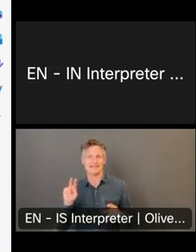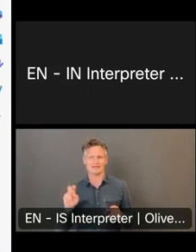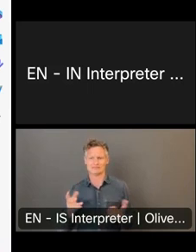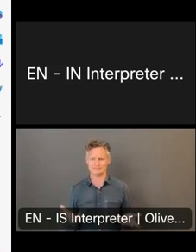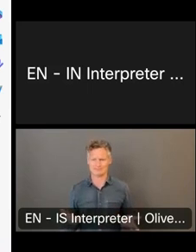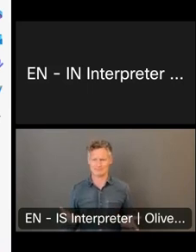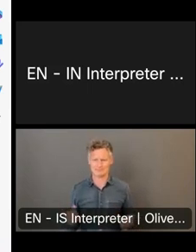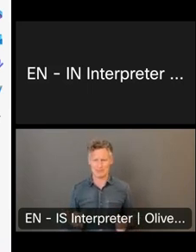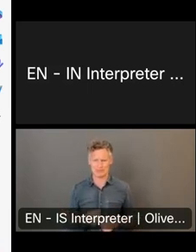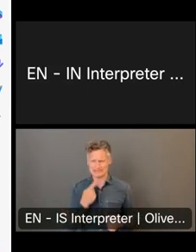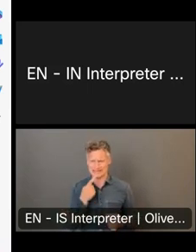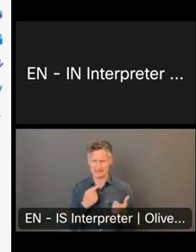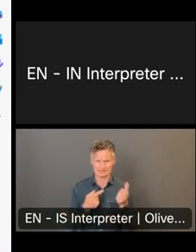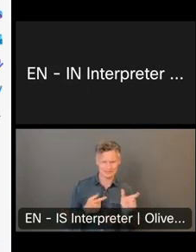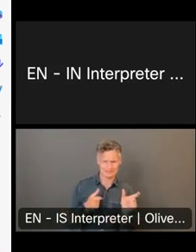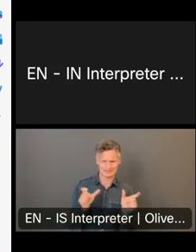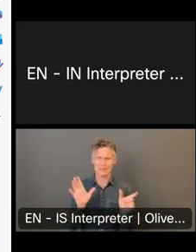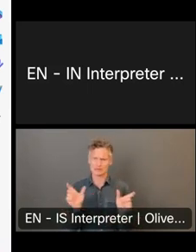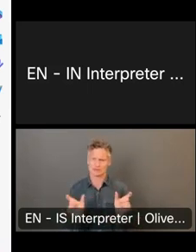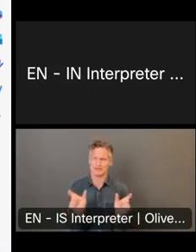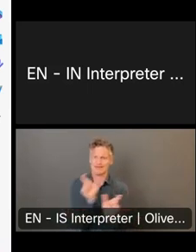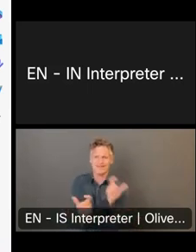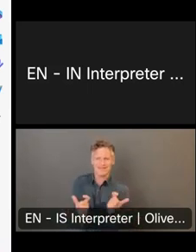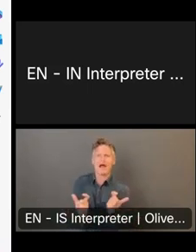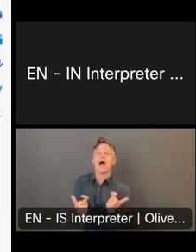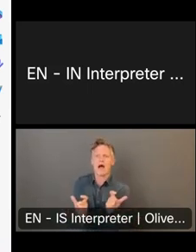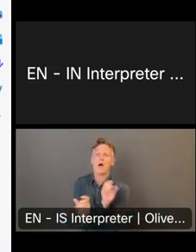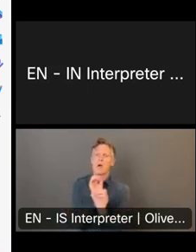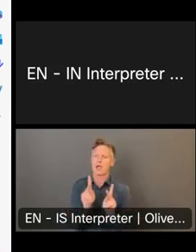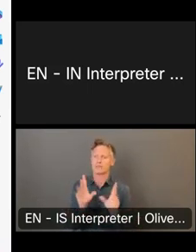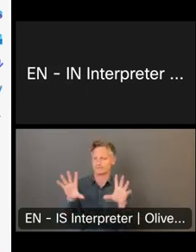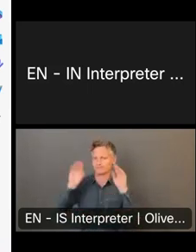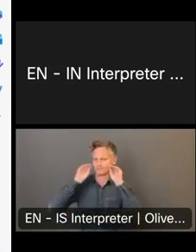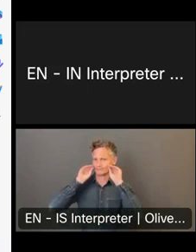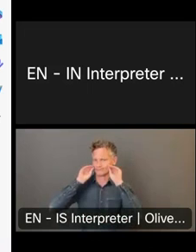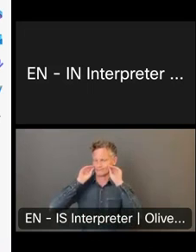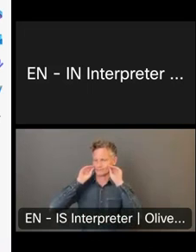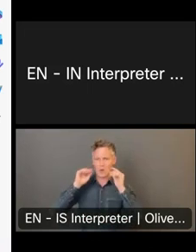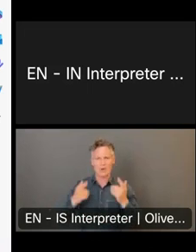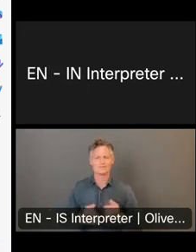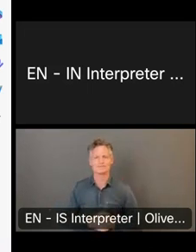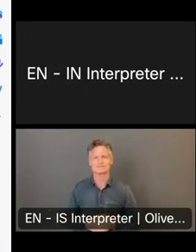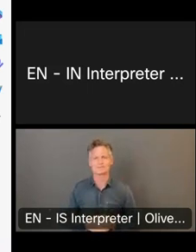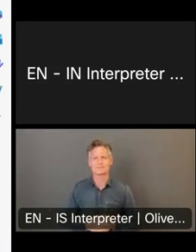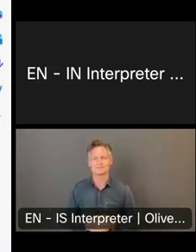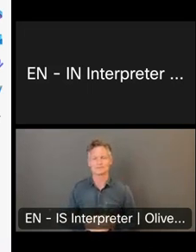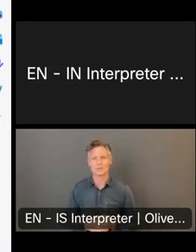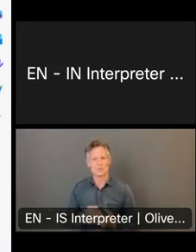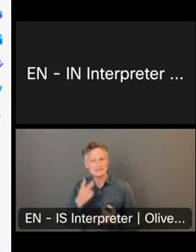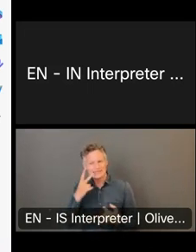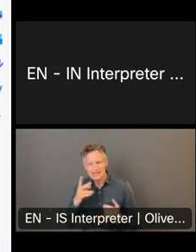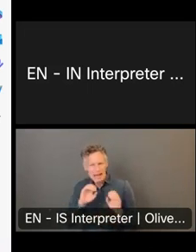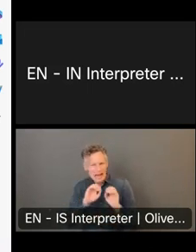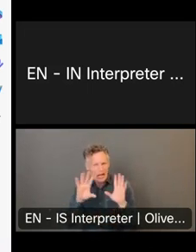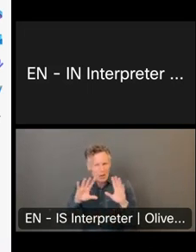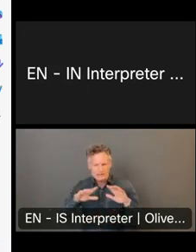hold your head for that one, because it's not at all clear in what way we can coerce a distinction between being transitive and